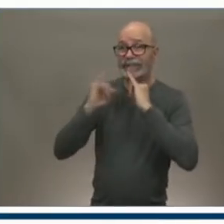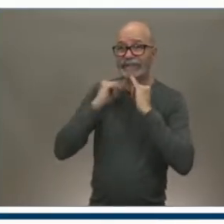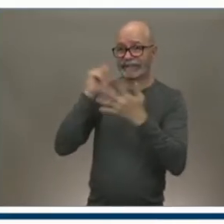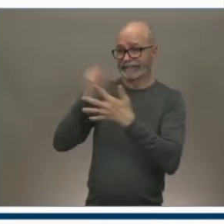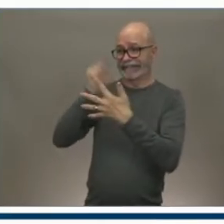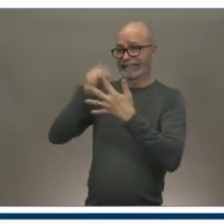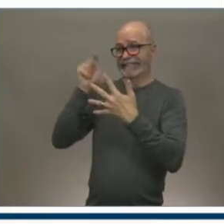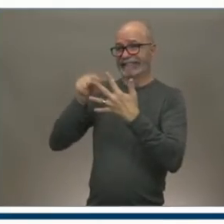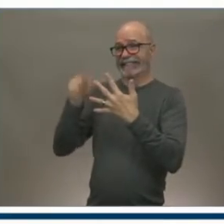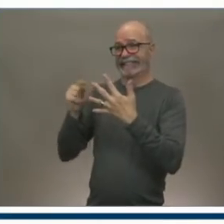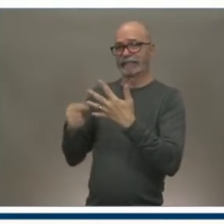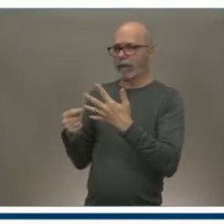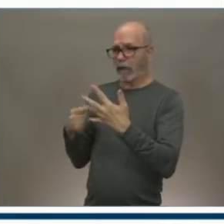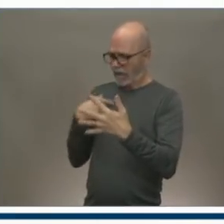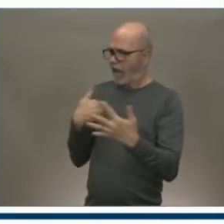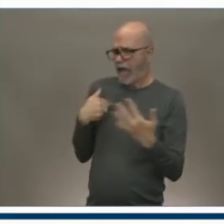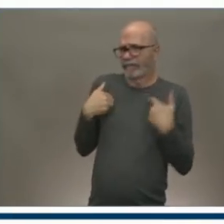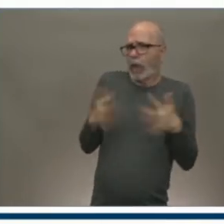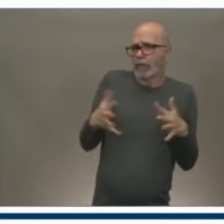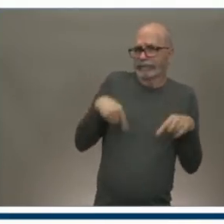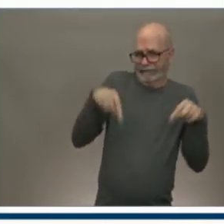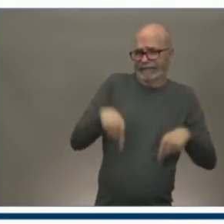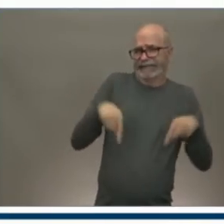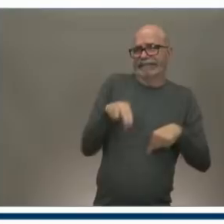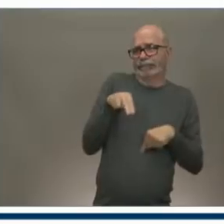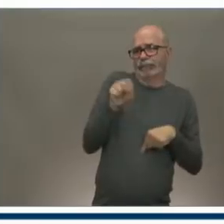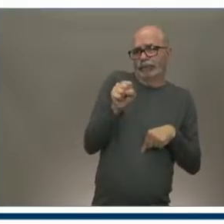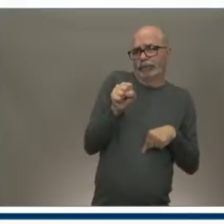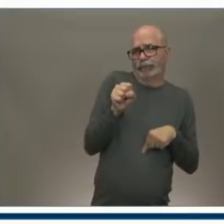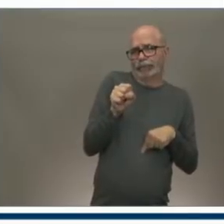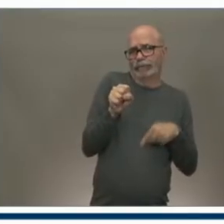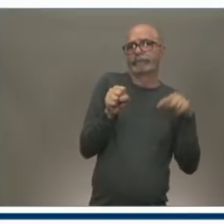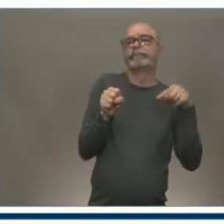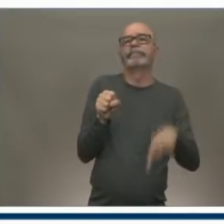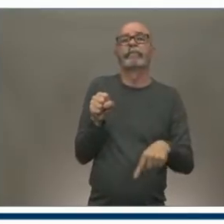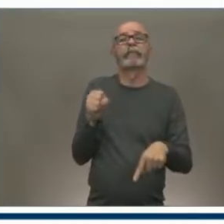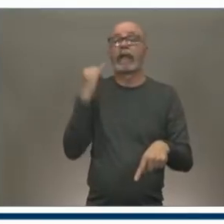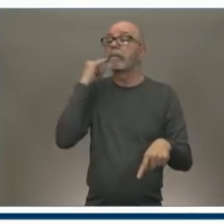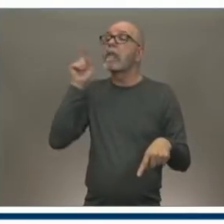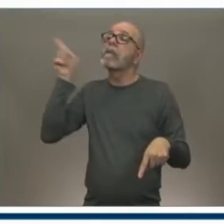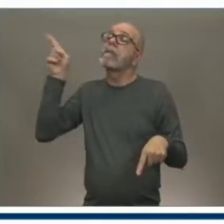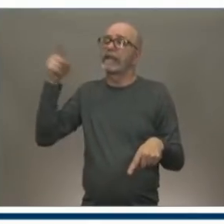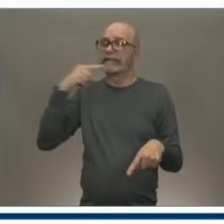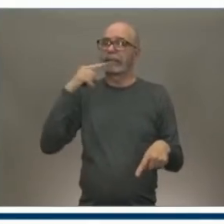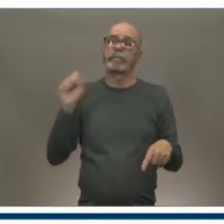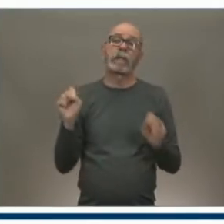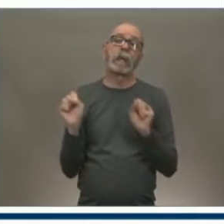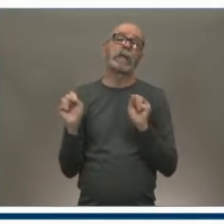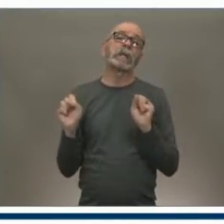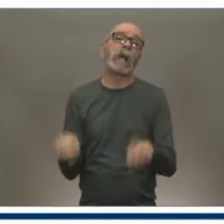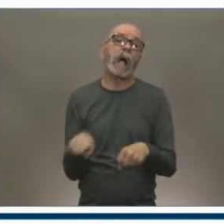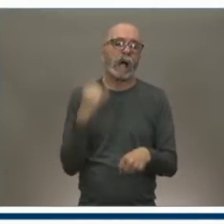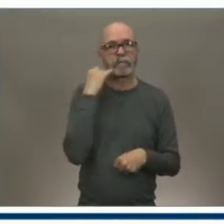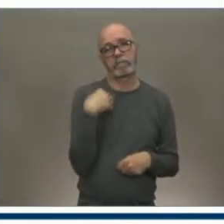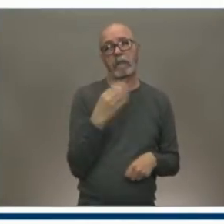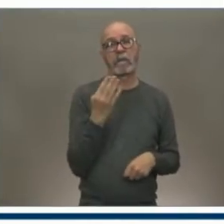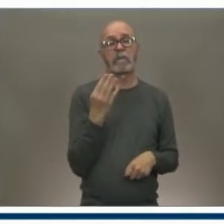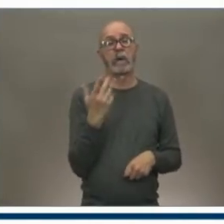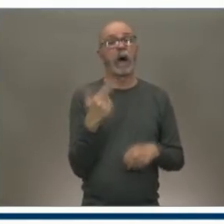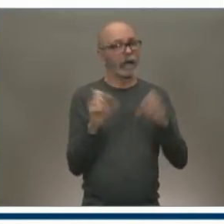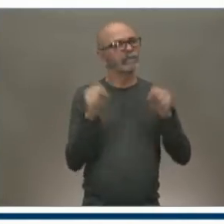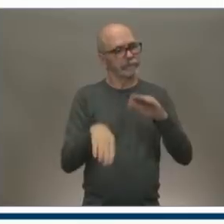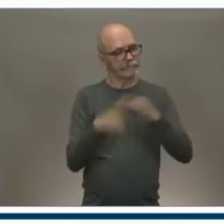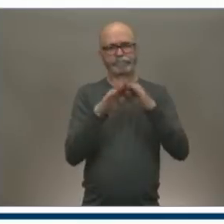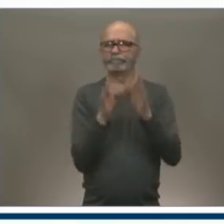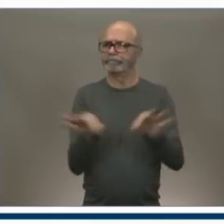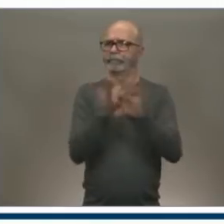They're not extending. It was reported that the quarantine could be up to 24 days, which is true. But what it means is that if